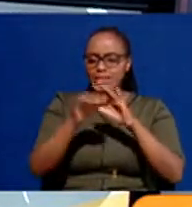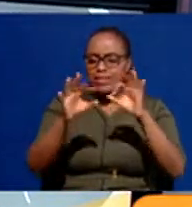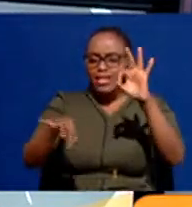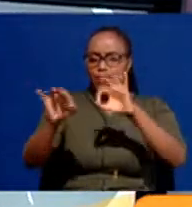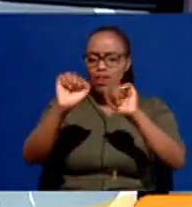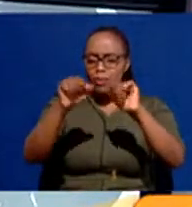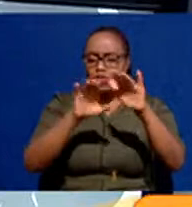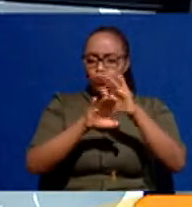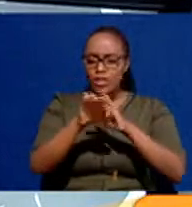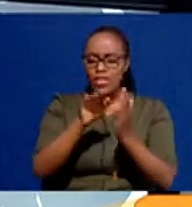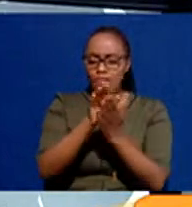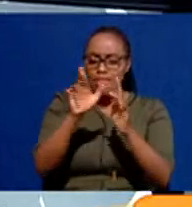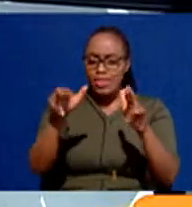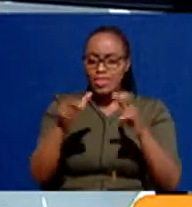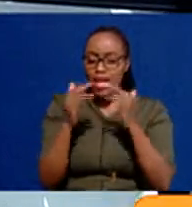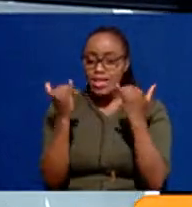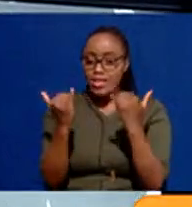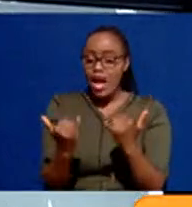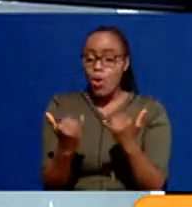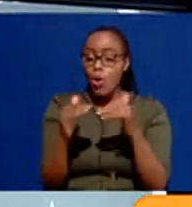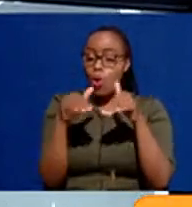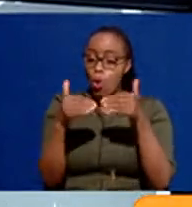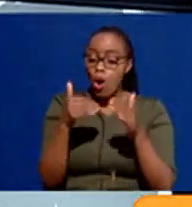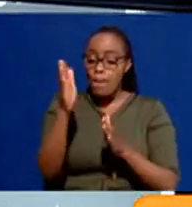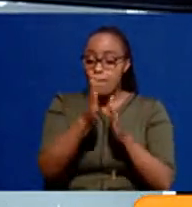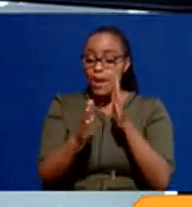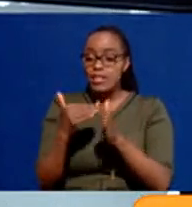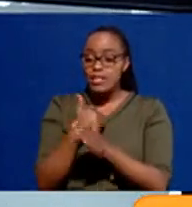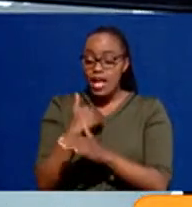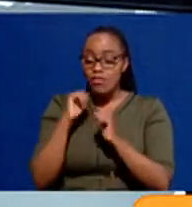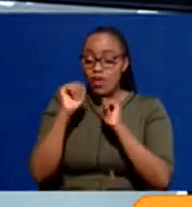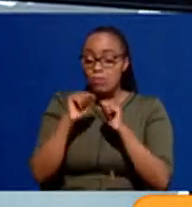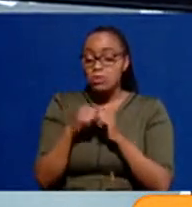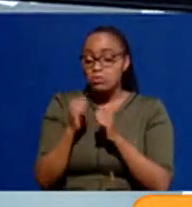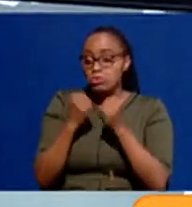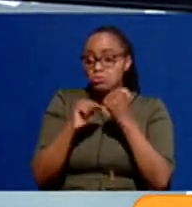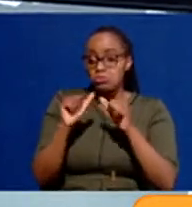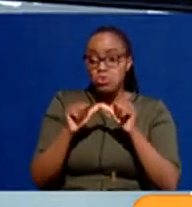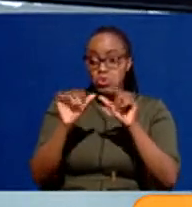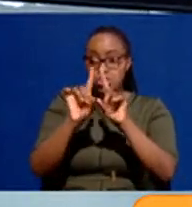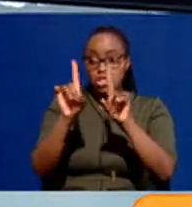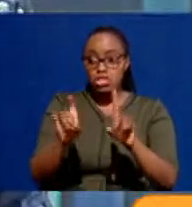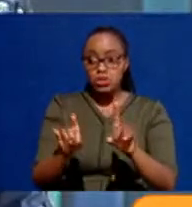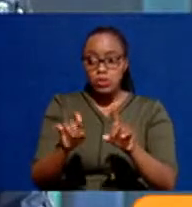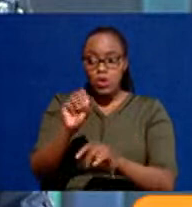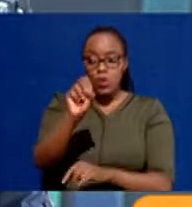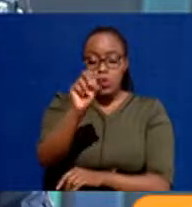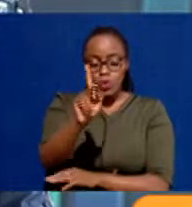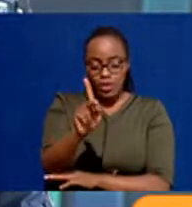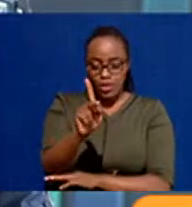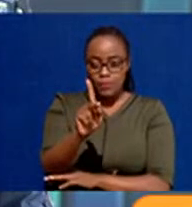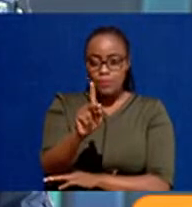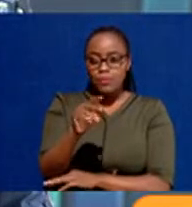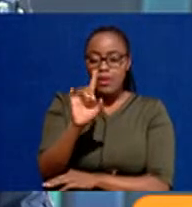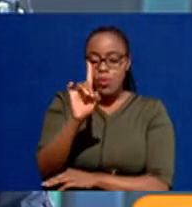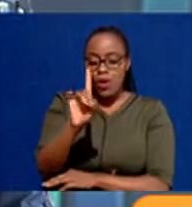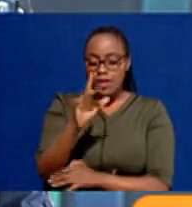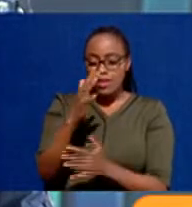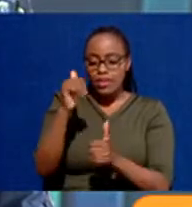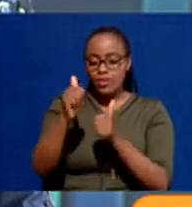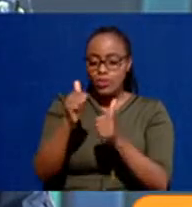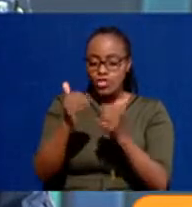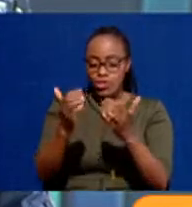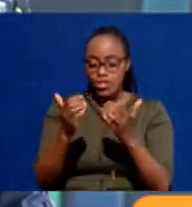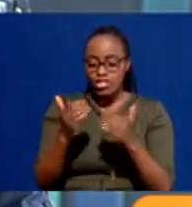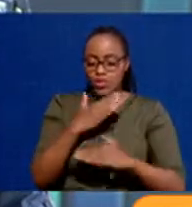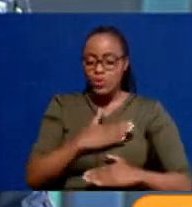they access the fertilizer in their stores right now? And are there plans to roll out beyond that? Okay. Wahika, one thing you need to appreciate